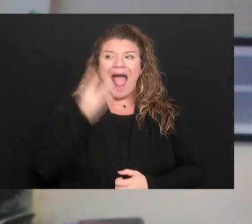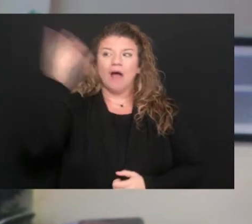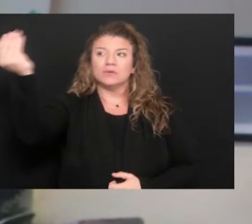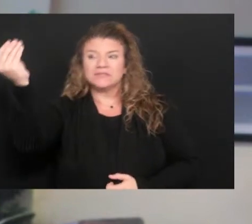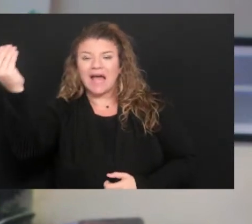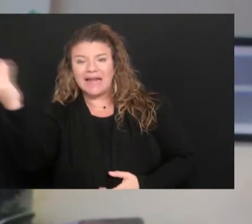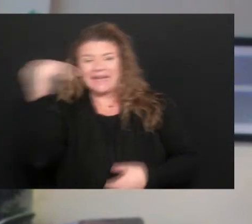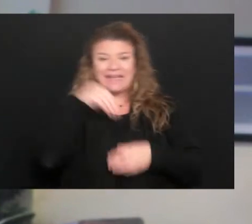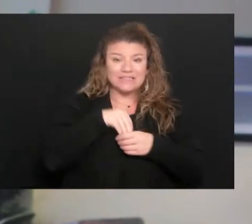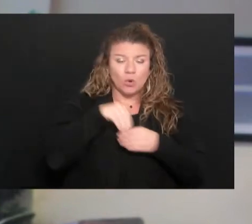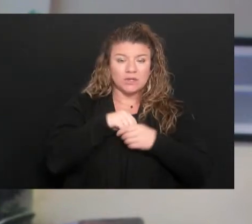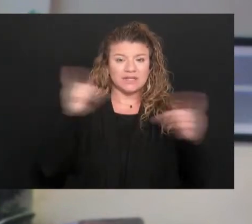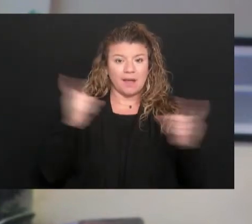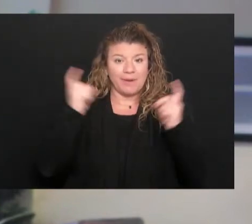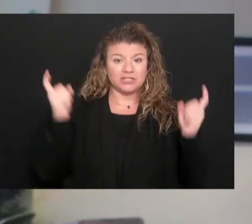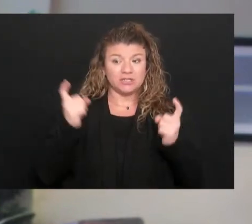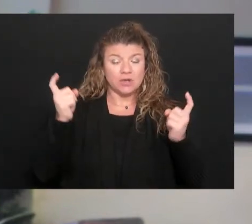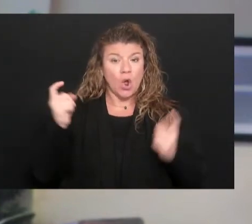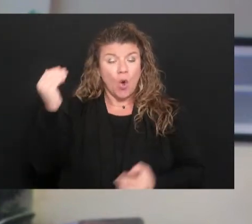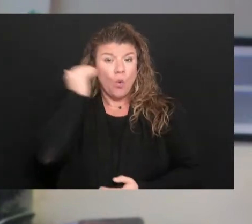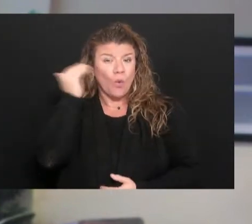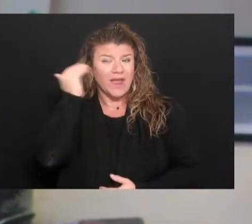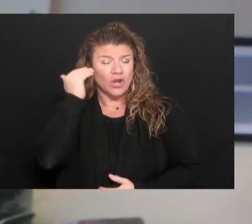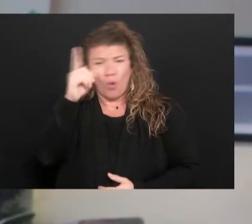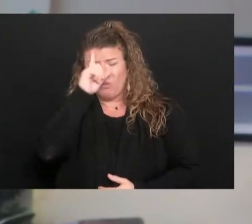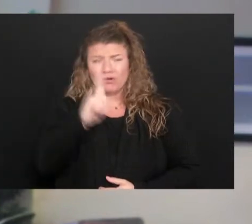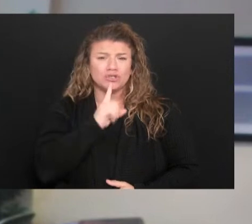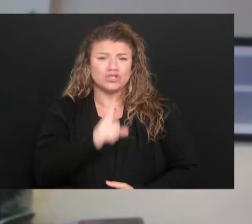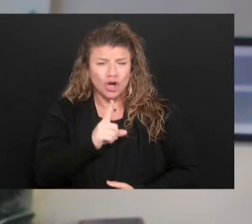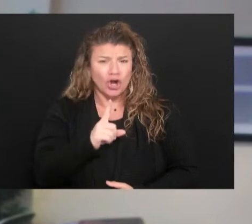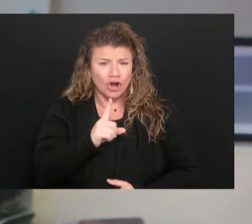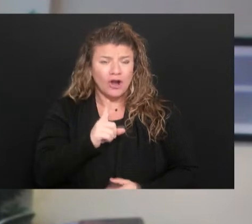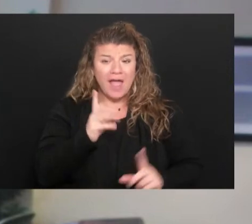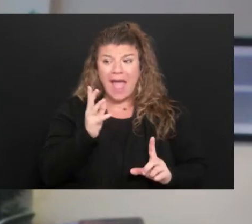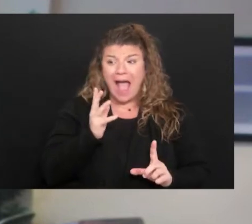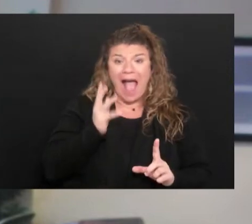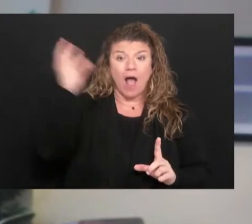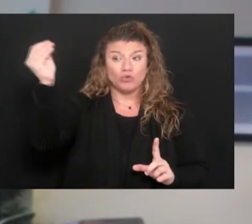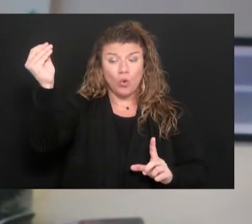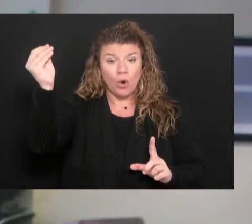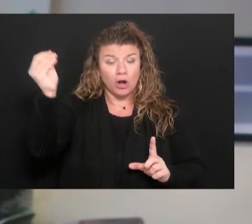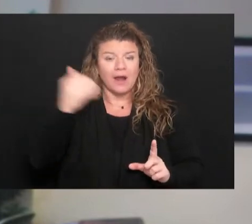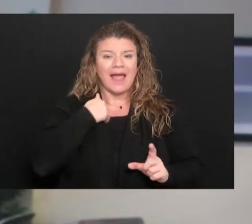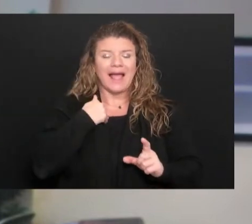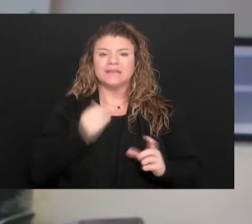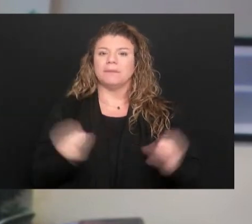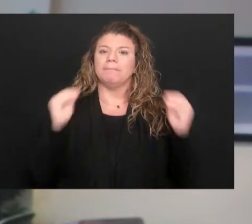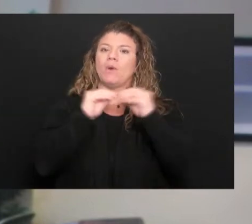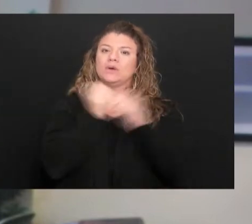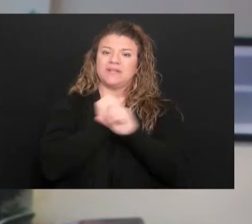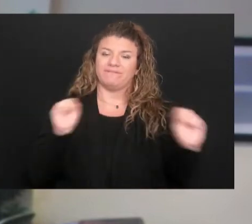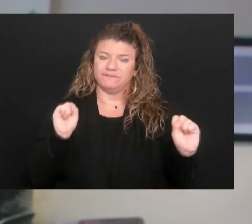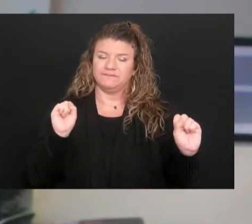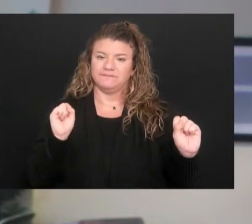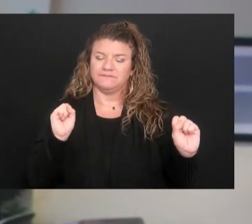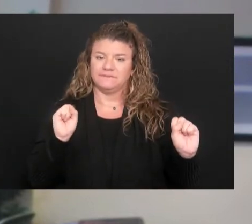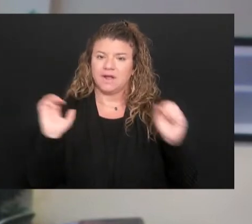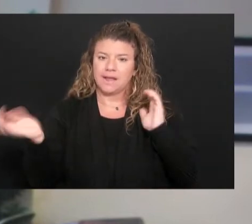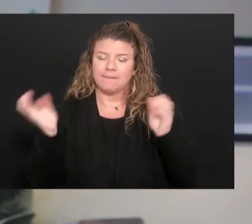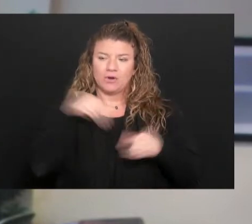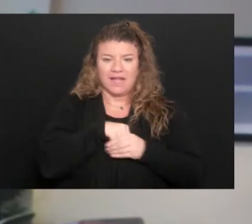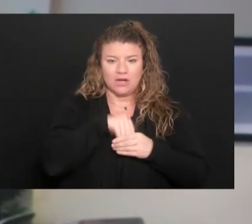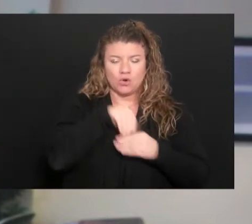indoor celebrations, we do know absolutely that outdoor is much, much safer than indoor because of